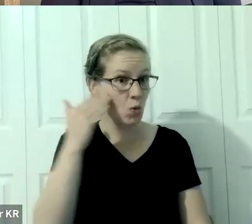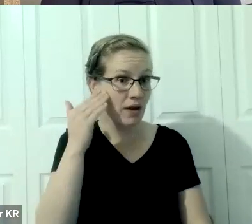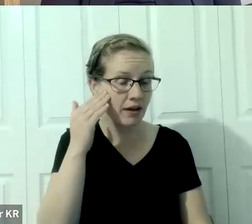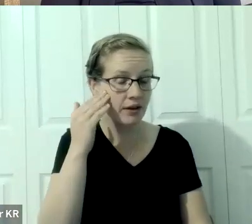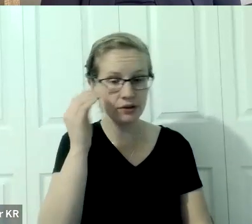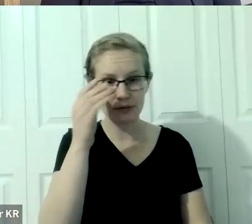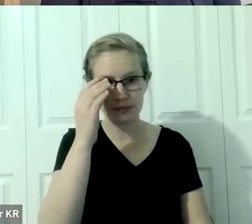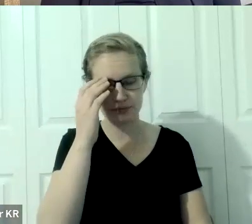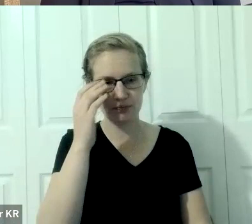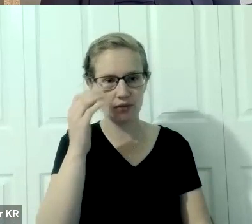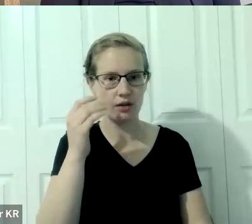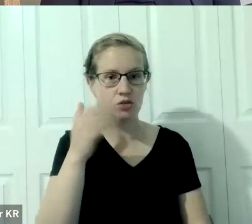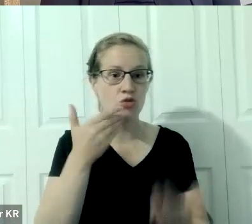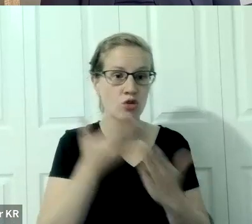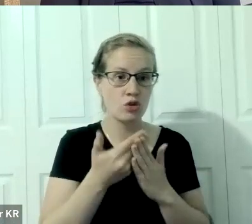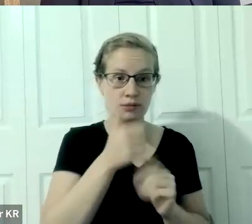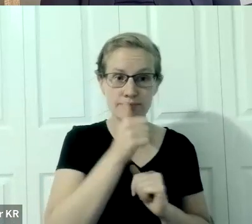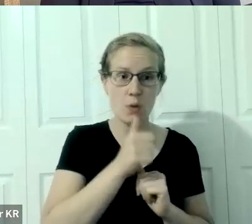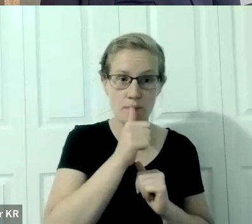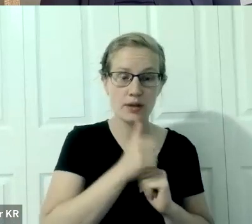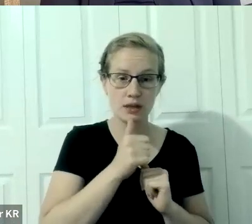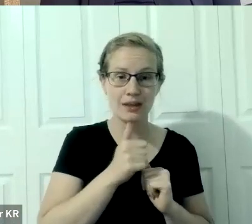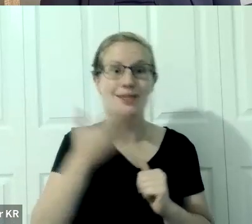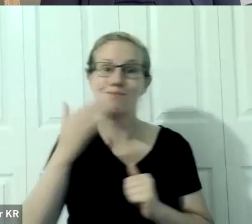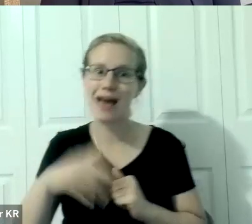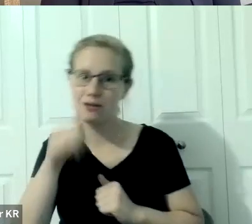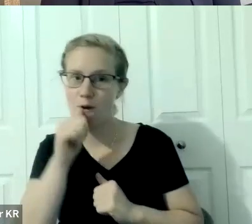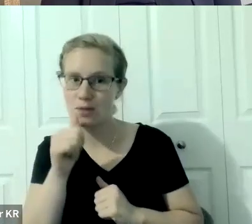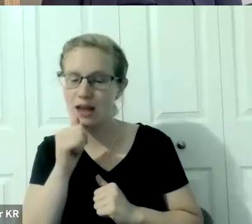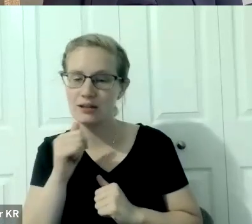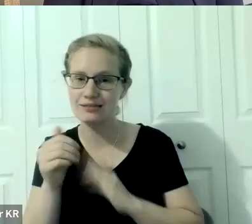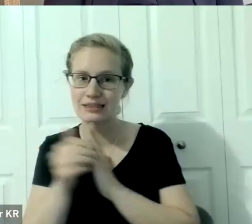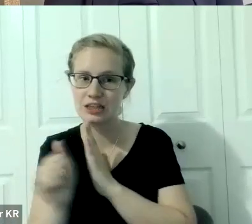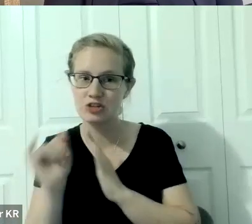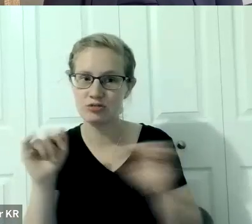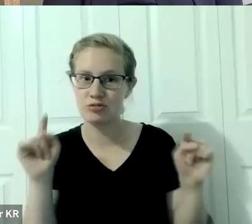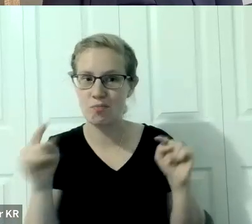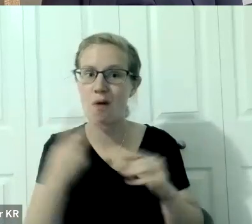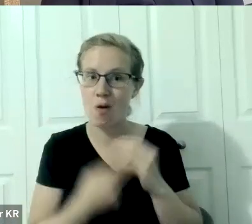of the good coping and the bad coping.